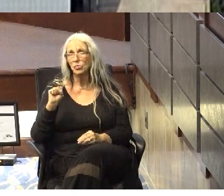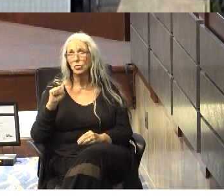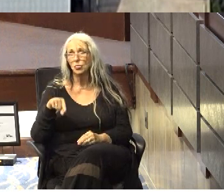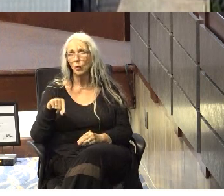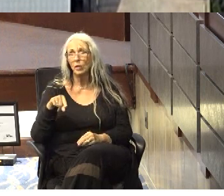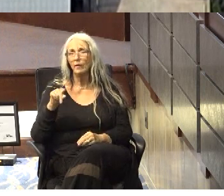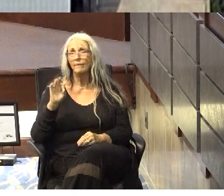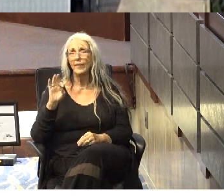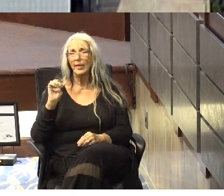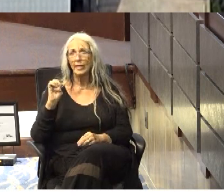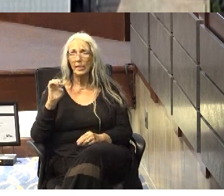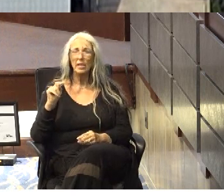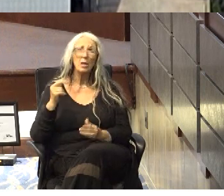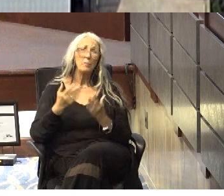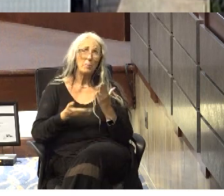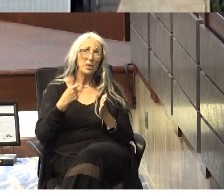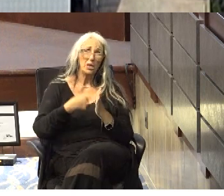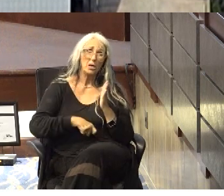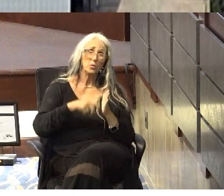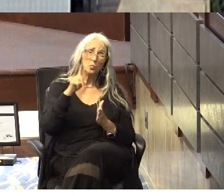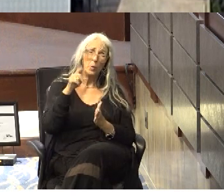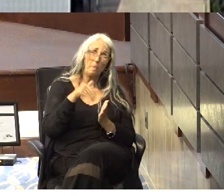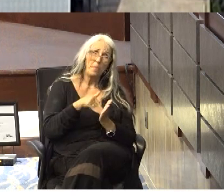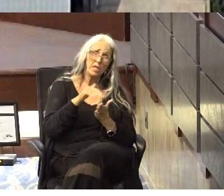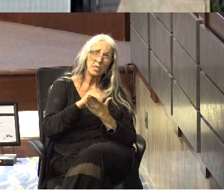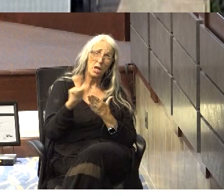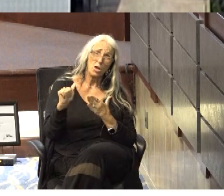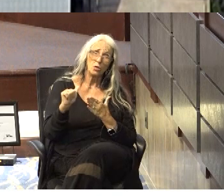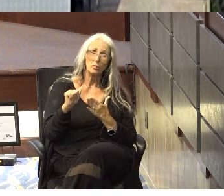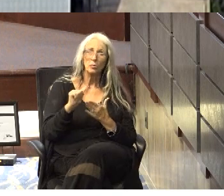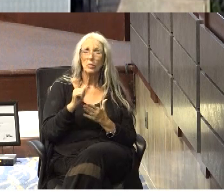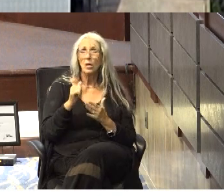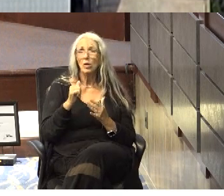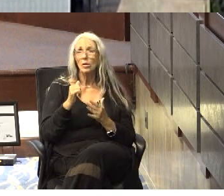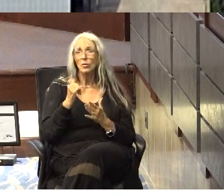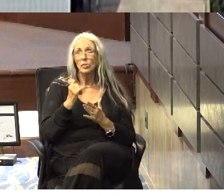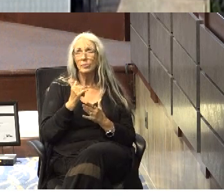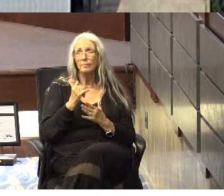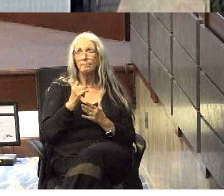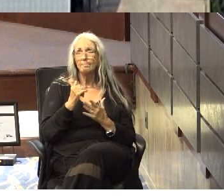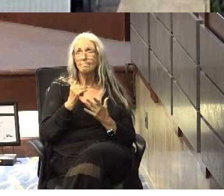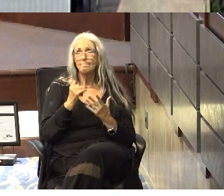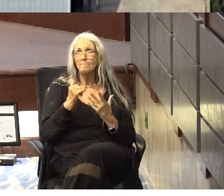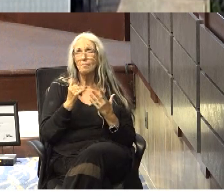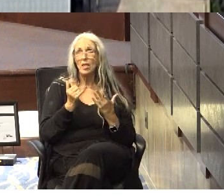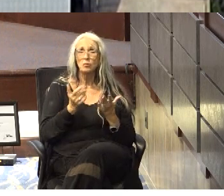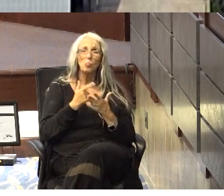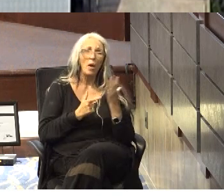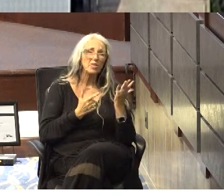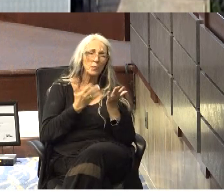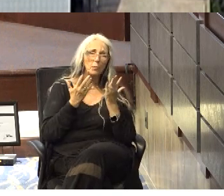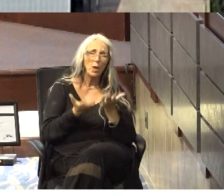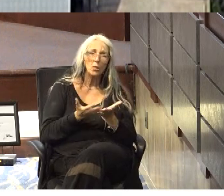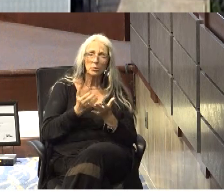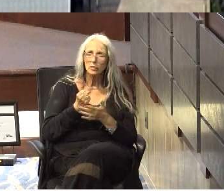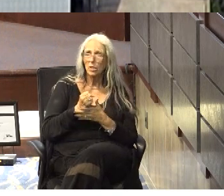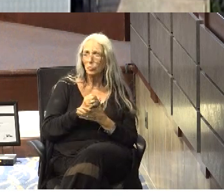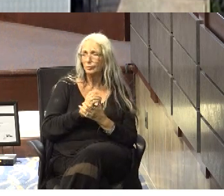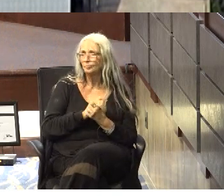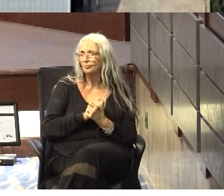cost about $1 million is what the architect is proposing. And then the rest will be for paving and a little bit of